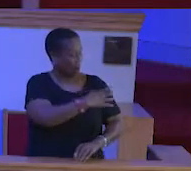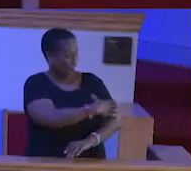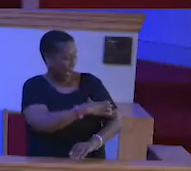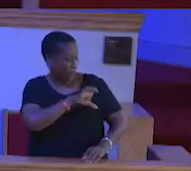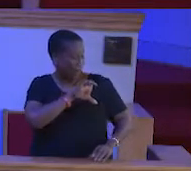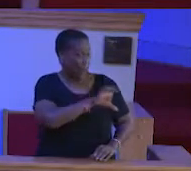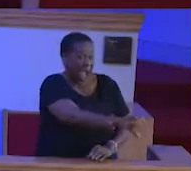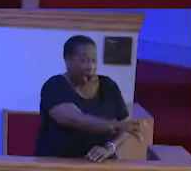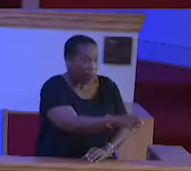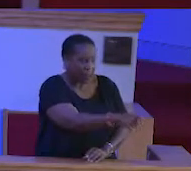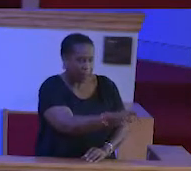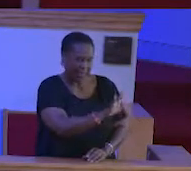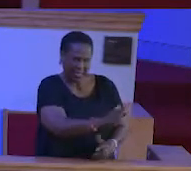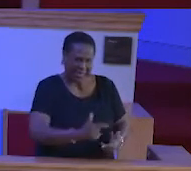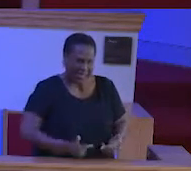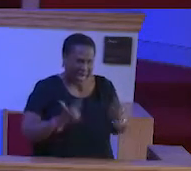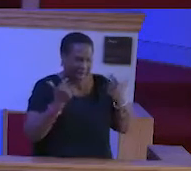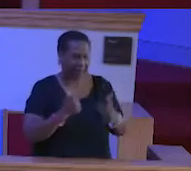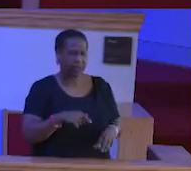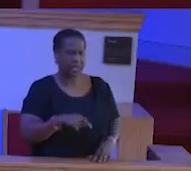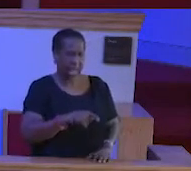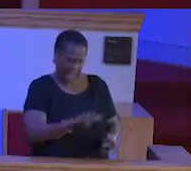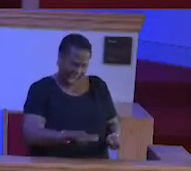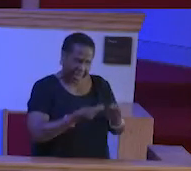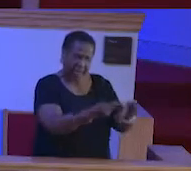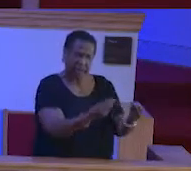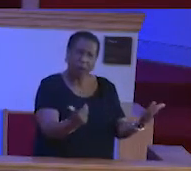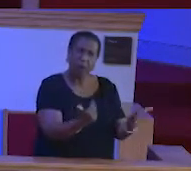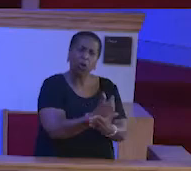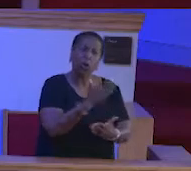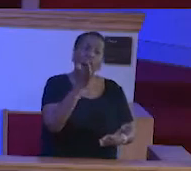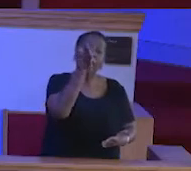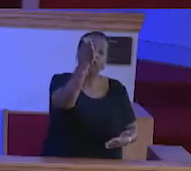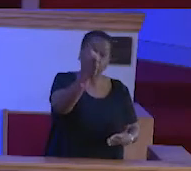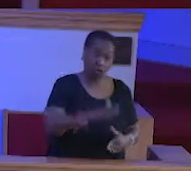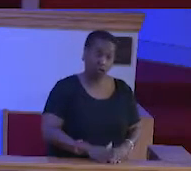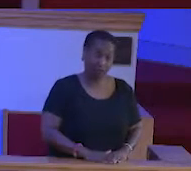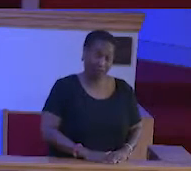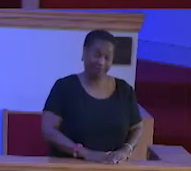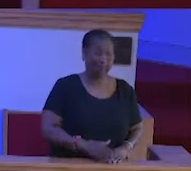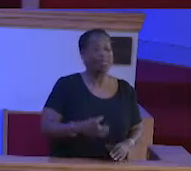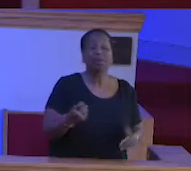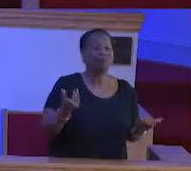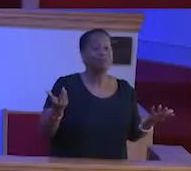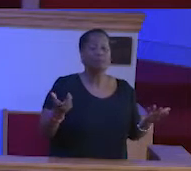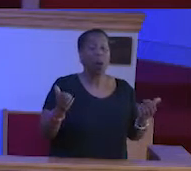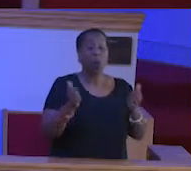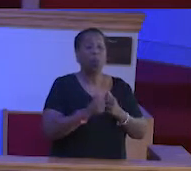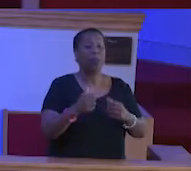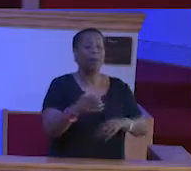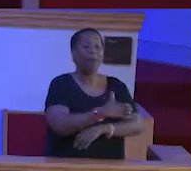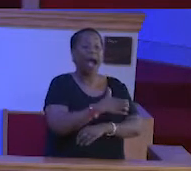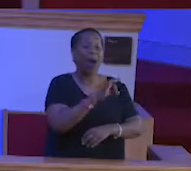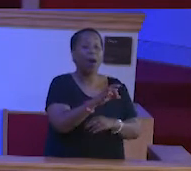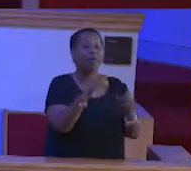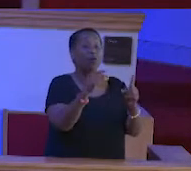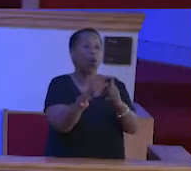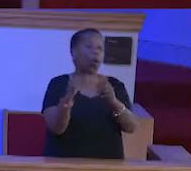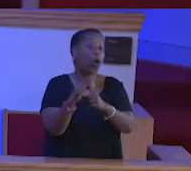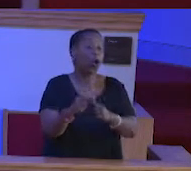life and gives him a new future by the redirection simply of the power of the